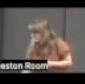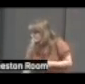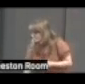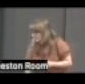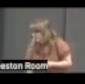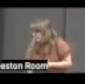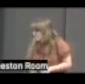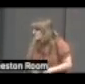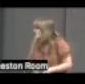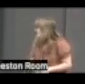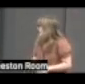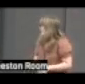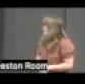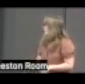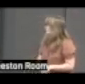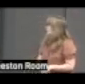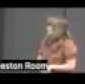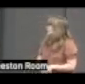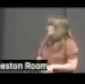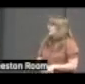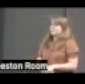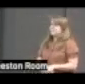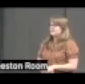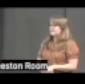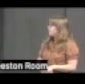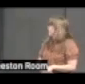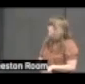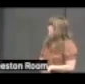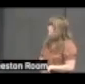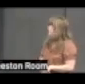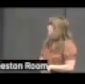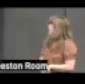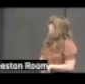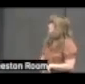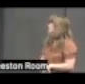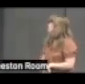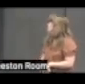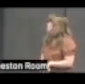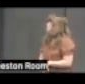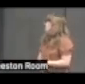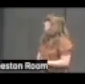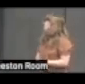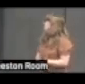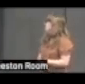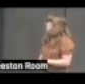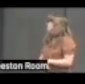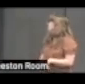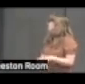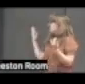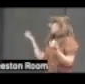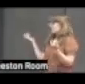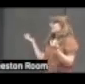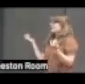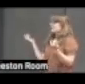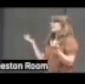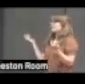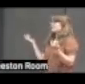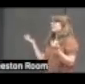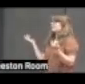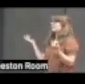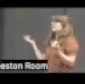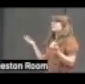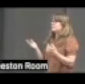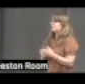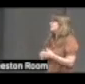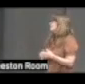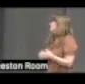guys. All of the threats that we're facing right now, in general, the #1 threat to